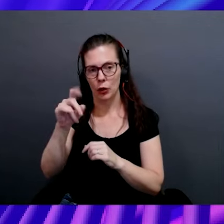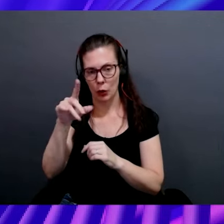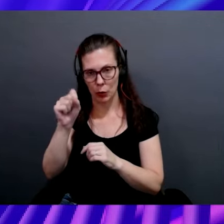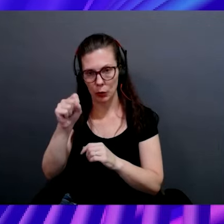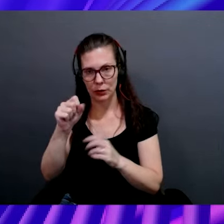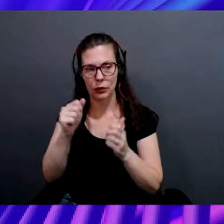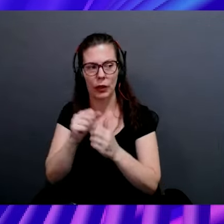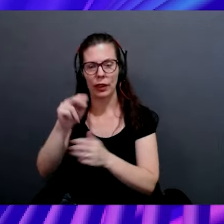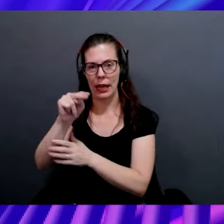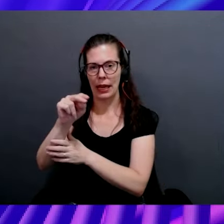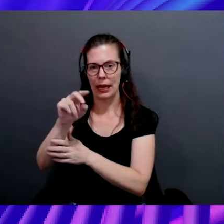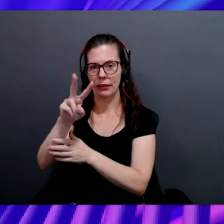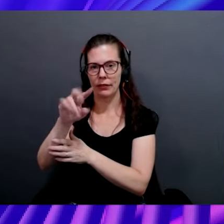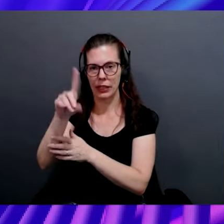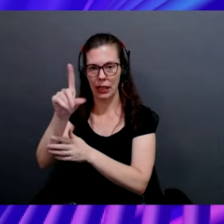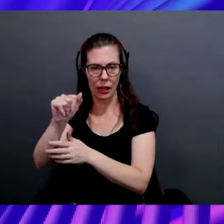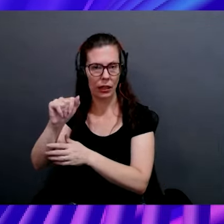NVIDIA T4 GPUs.